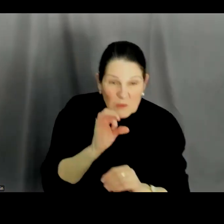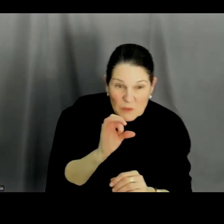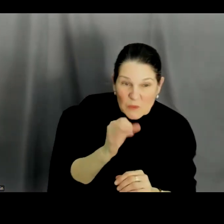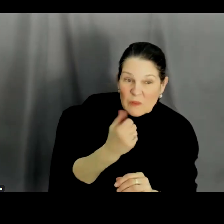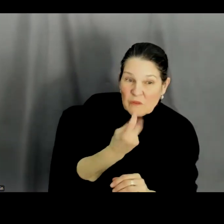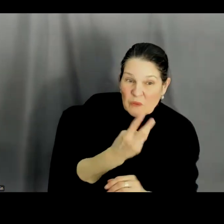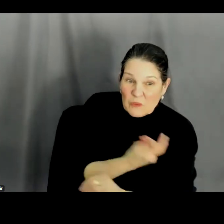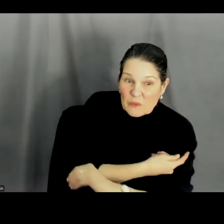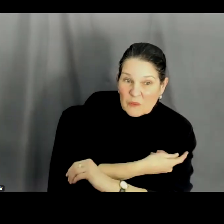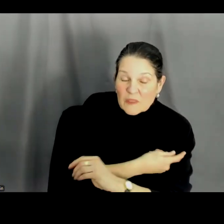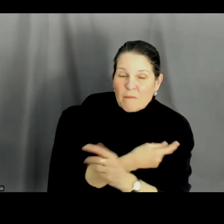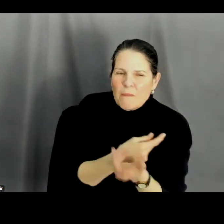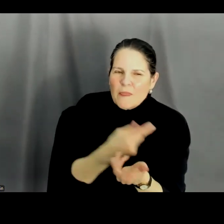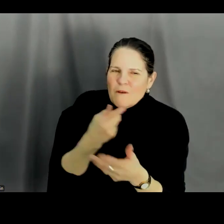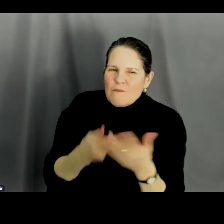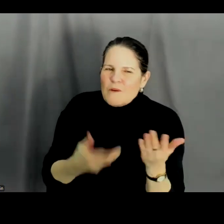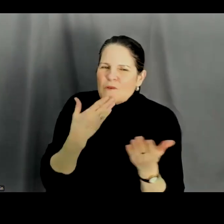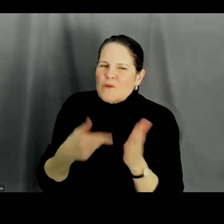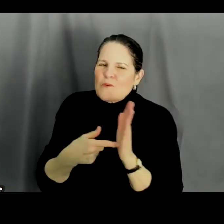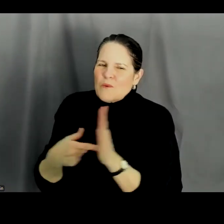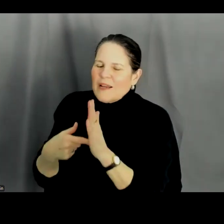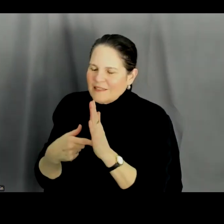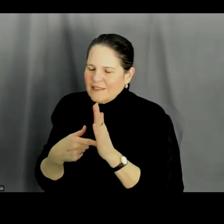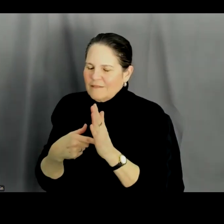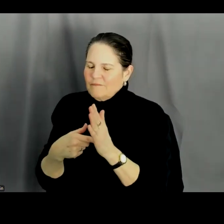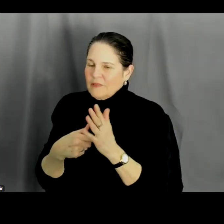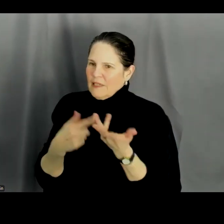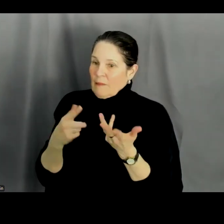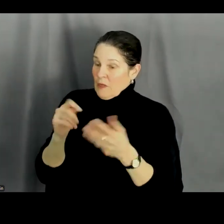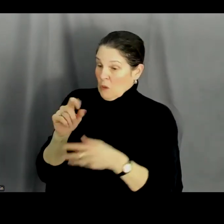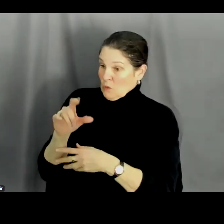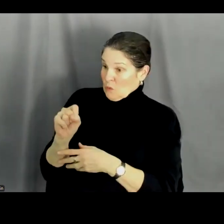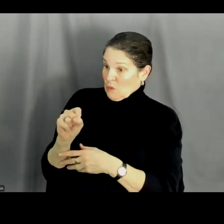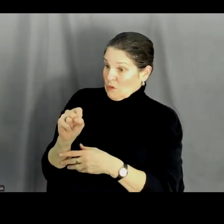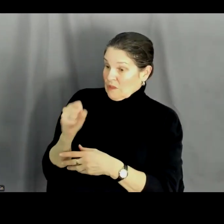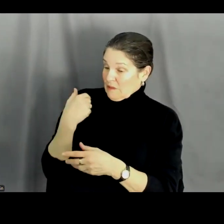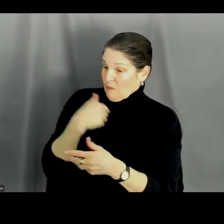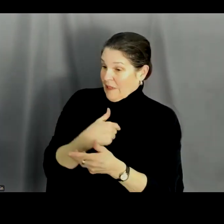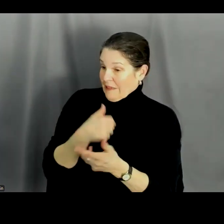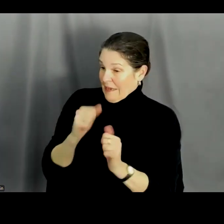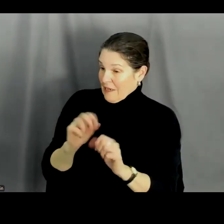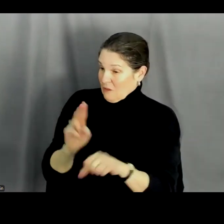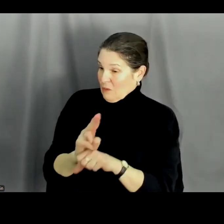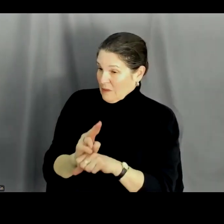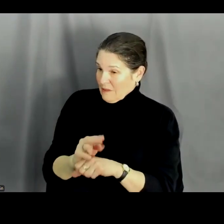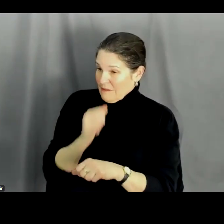are some good ways to show data? And are there like tools that everyday folks can use?